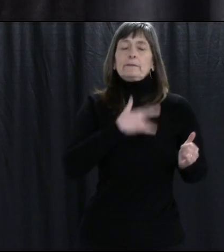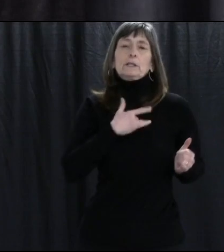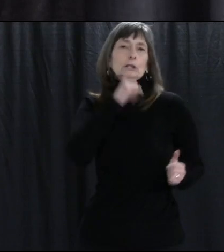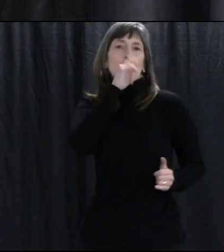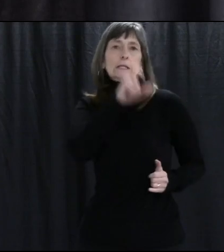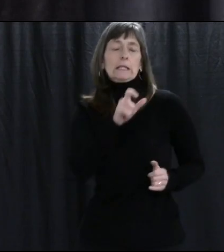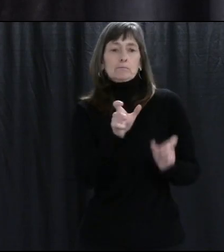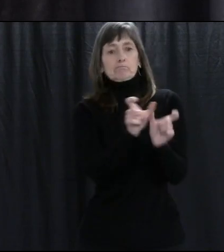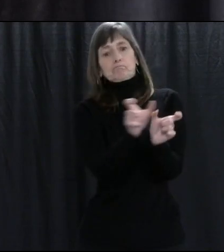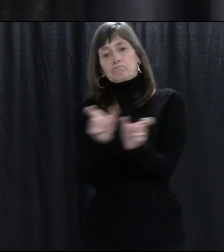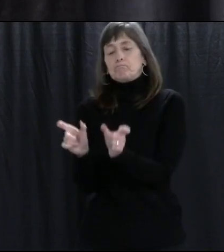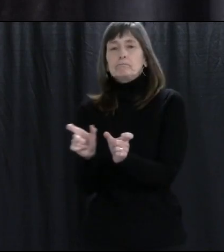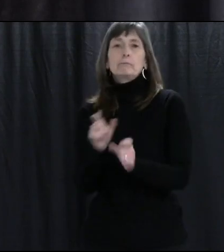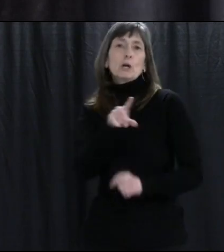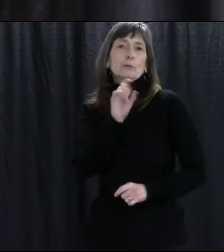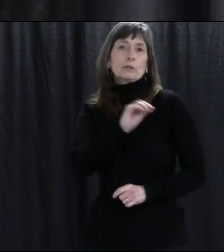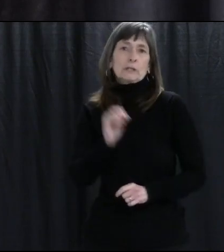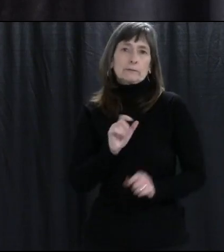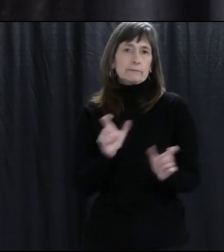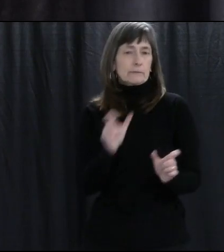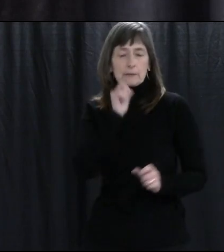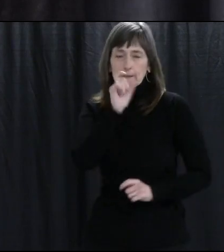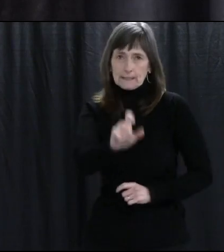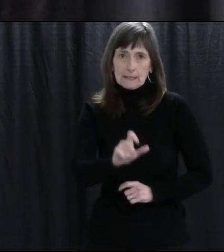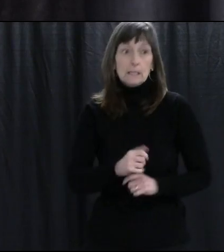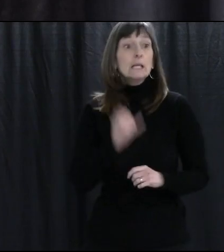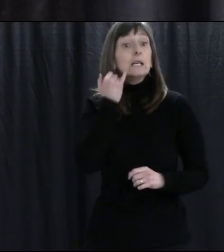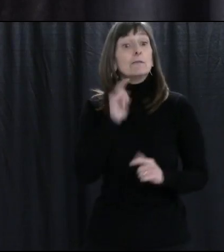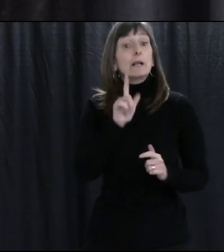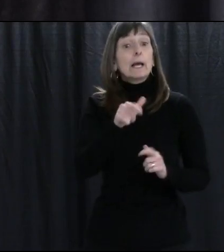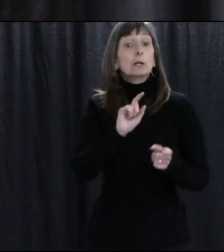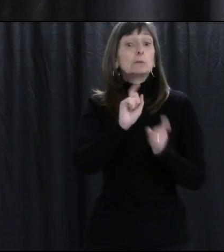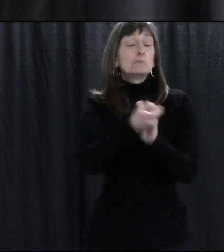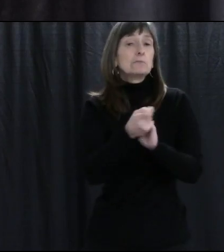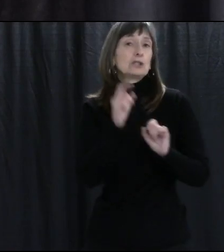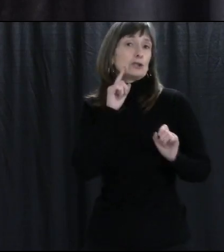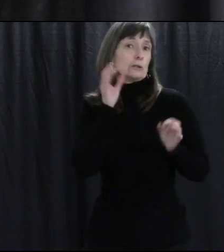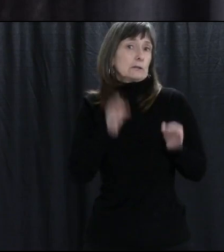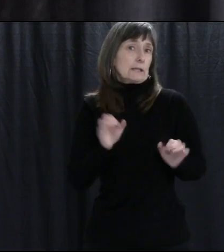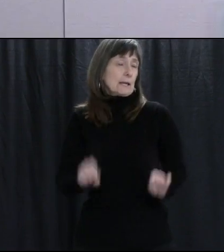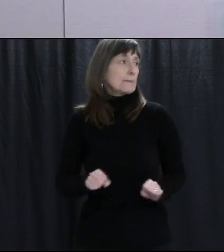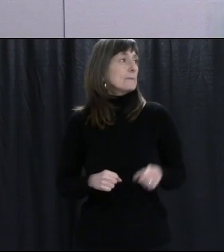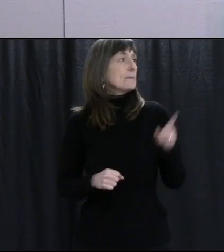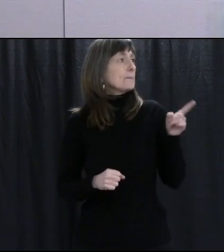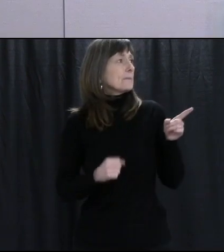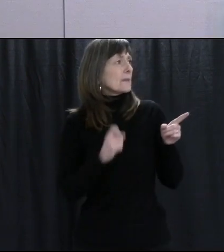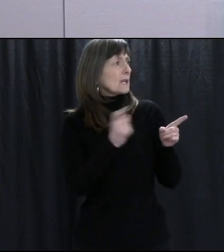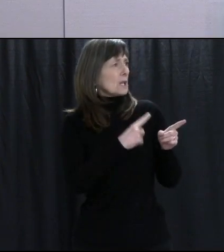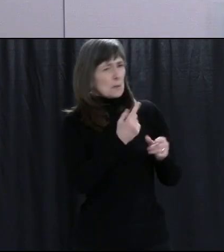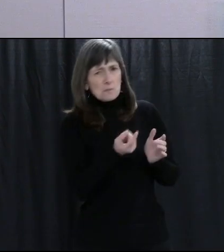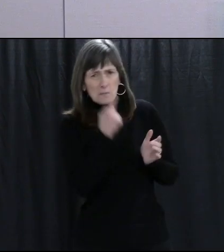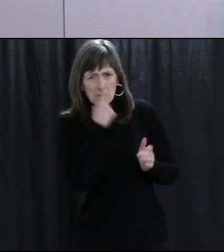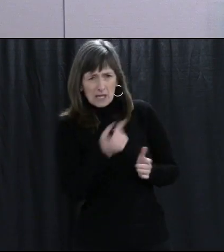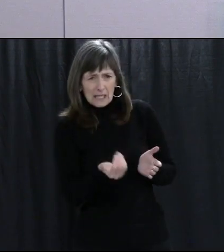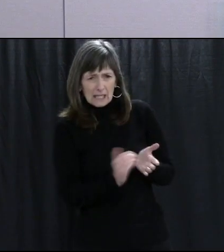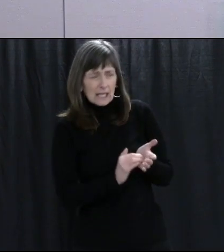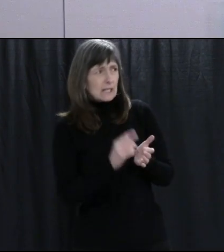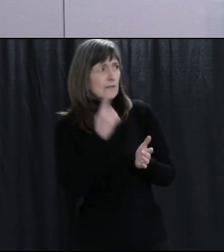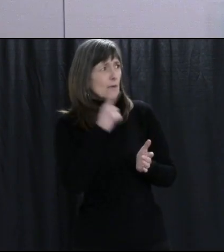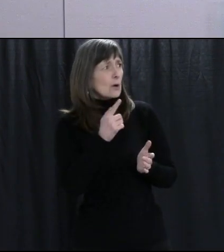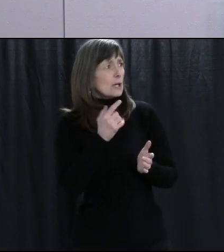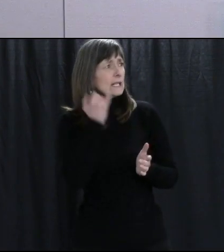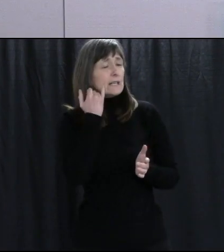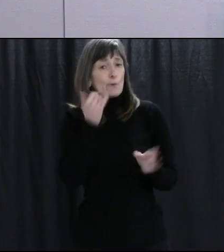necessary. If the situation changes, we will have to look at that again. I'm not sure who listed them before. Do you mind relisting what is now being asked to